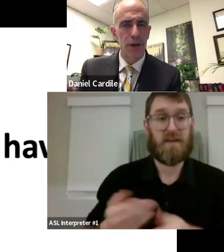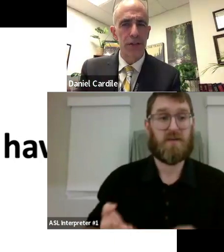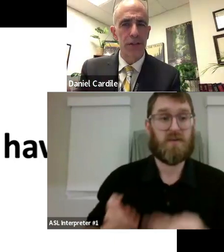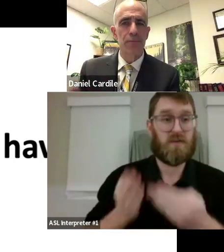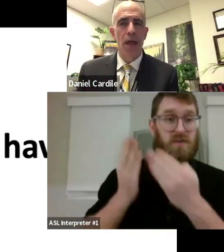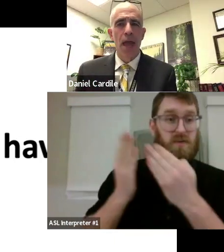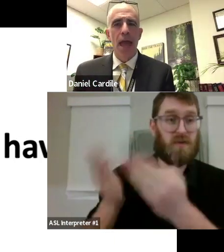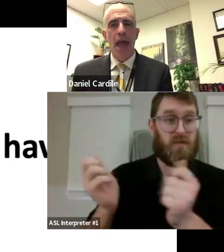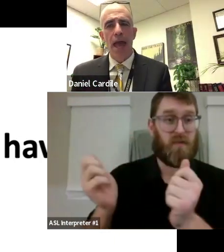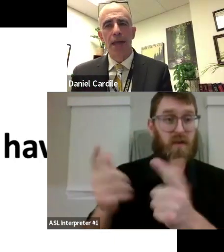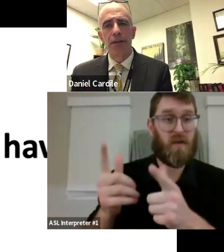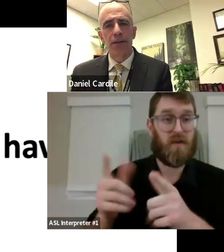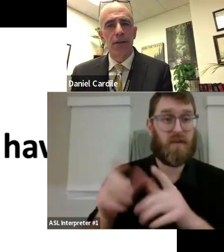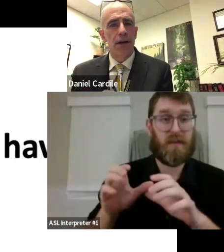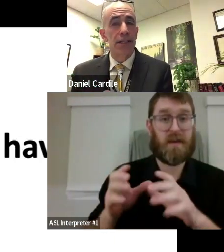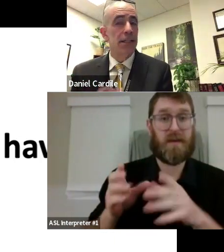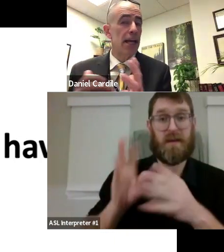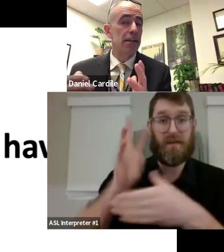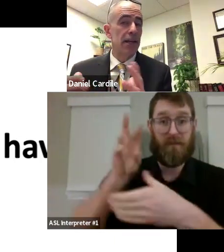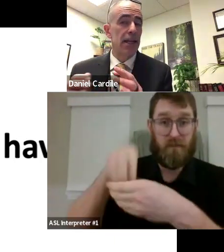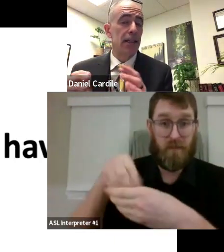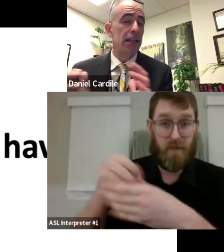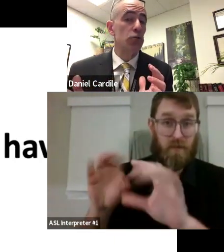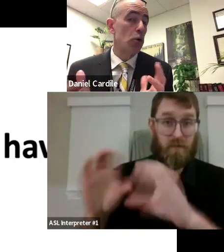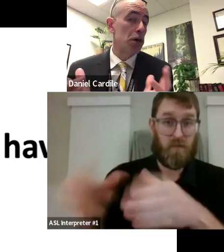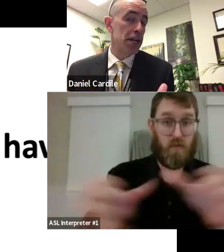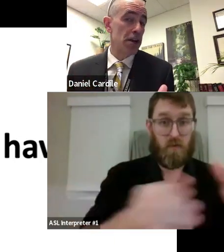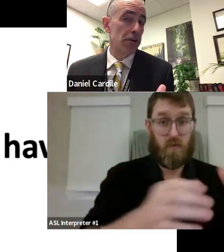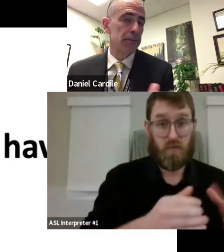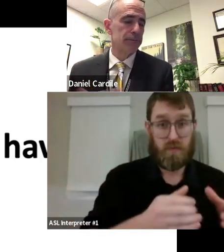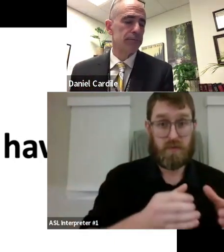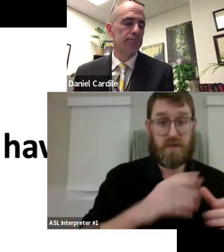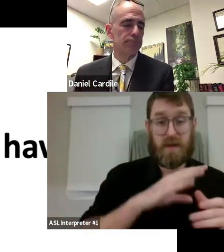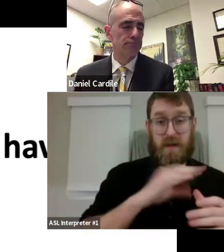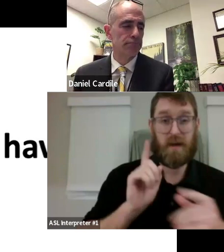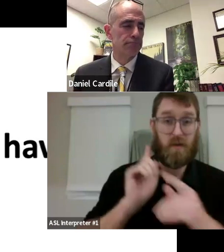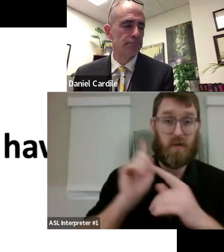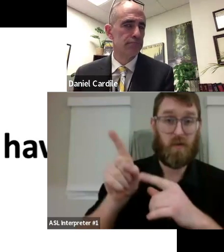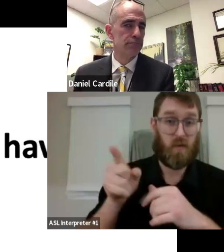interested parties, and attend at least one hearing.